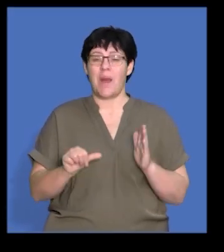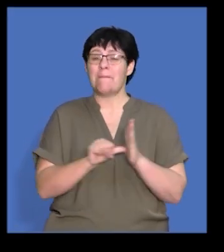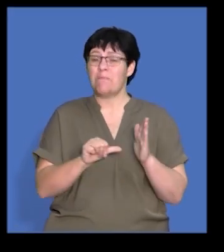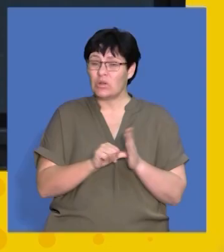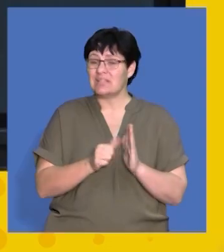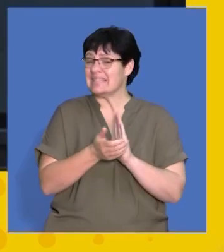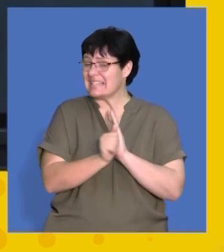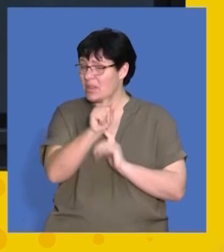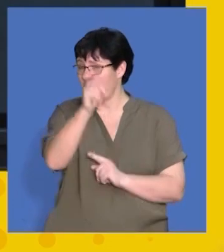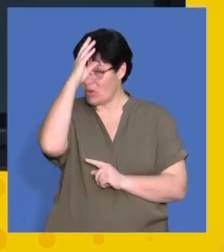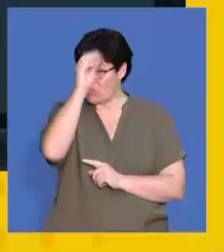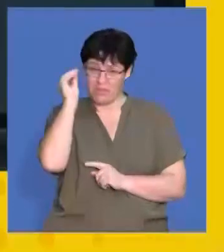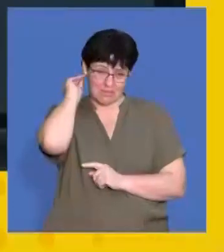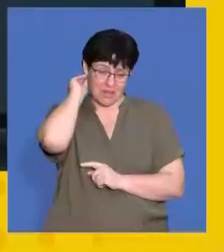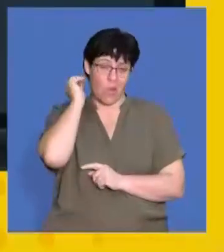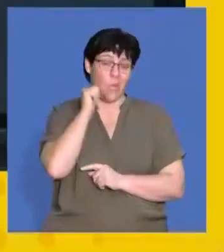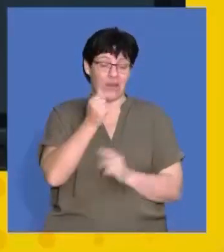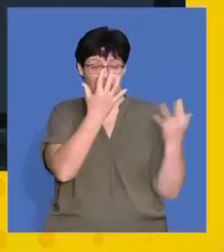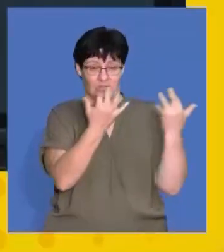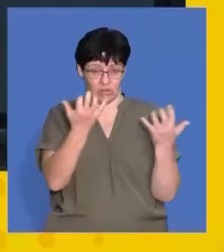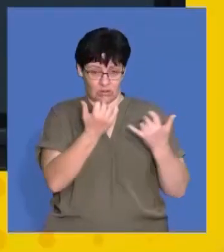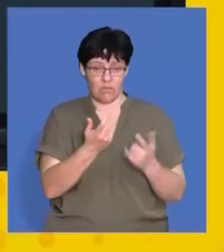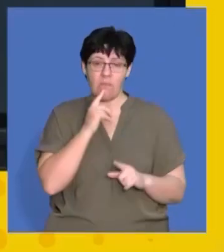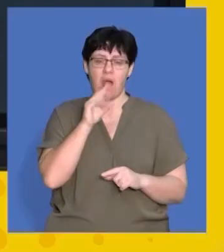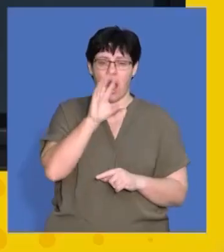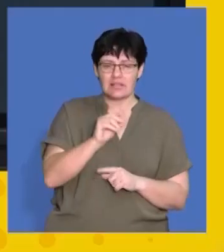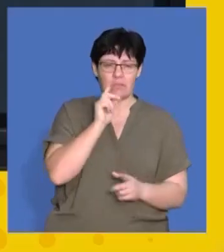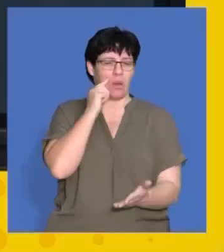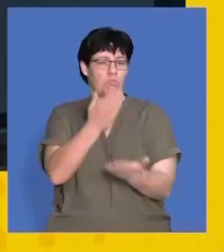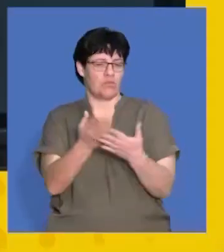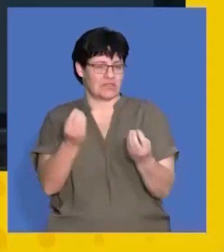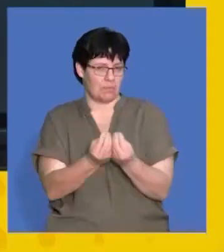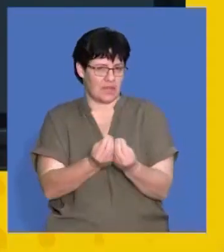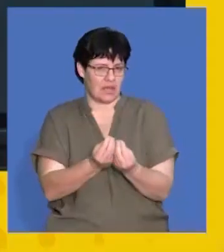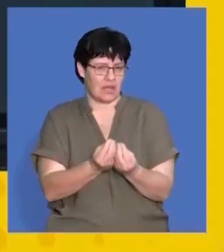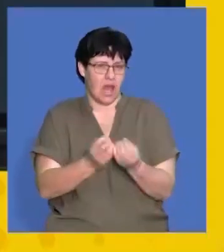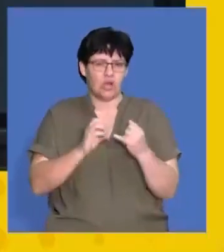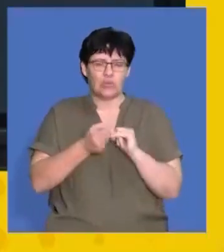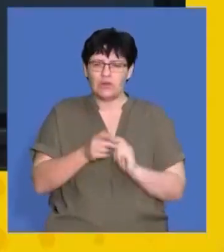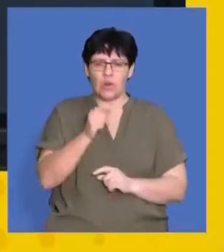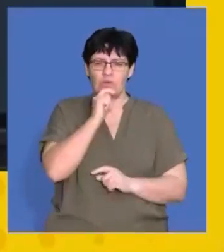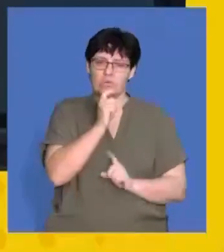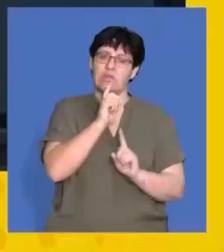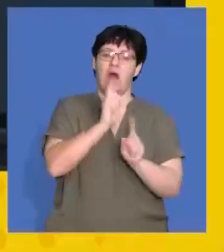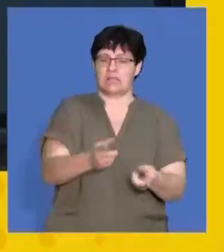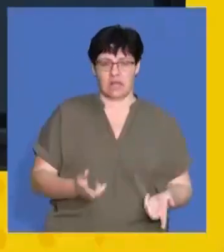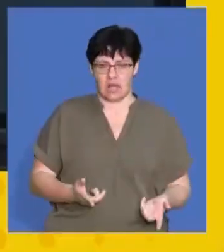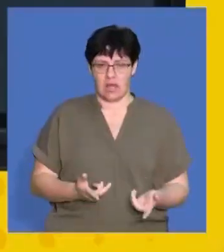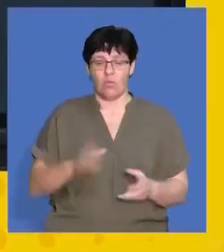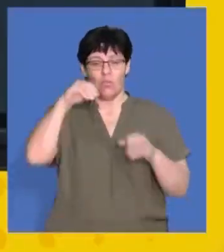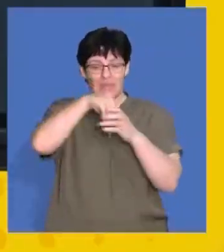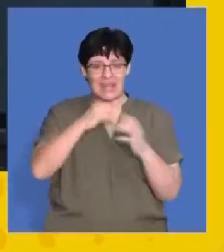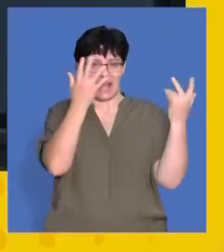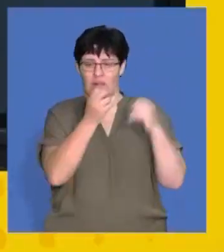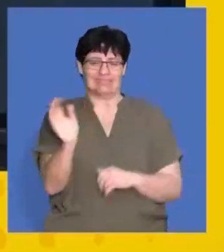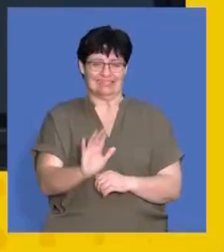and an important skill to remember when you're doing kind of calculation where it asks you to prove something, try not use that answer within the